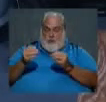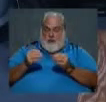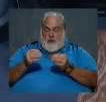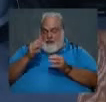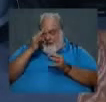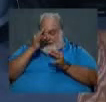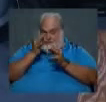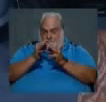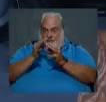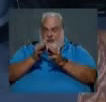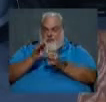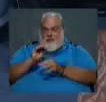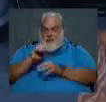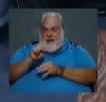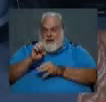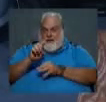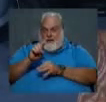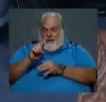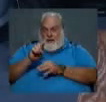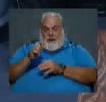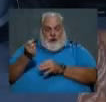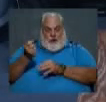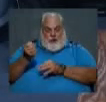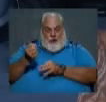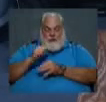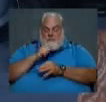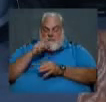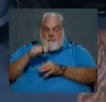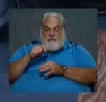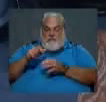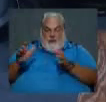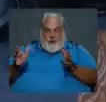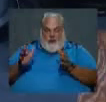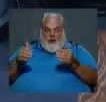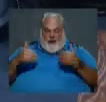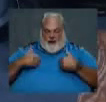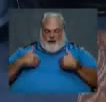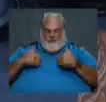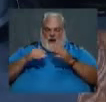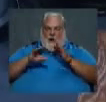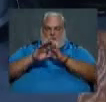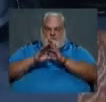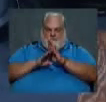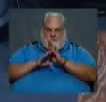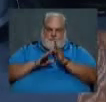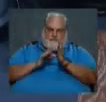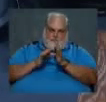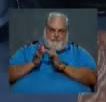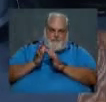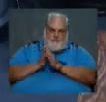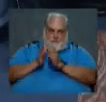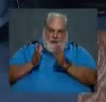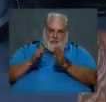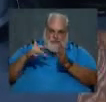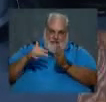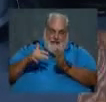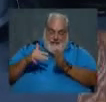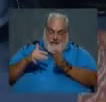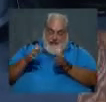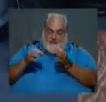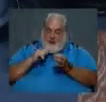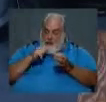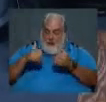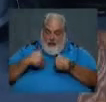we encourage them to not only do Bible studies there, but also attend a church service. We have a church for them if they don't have one